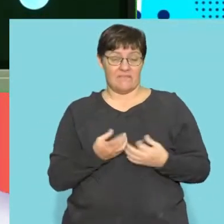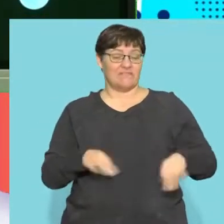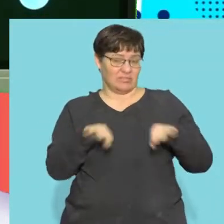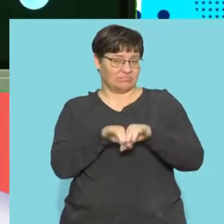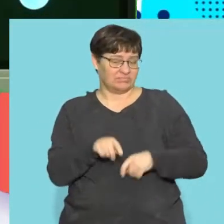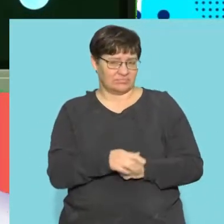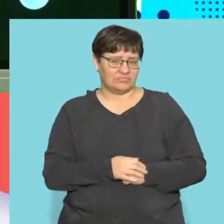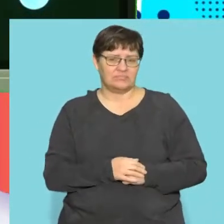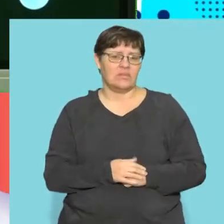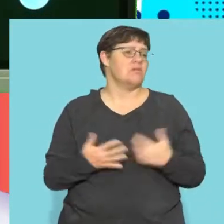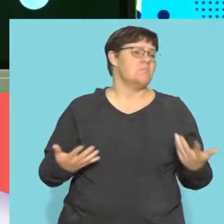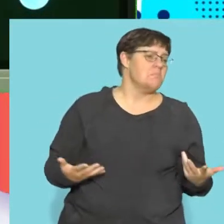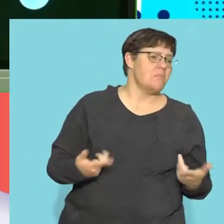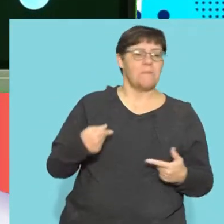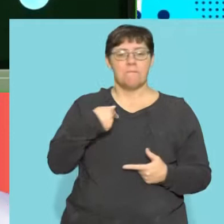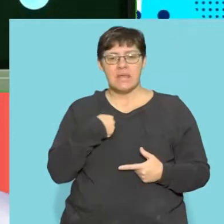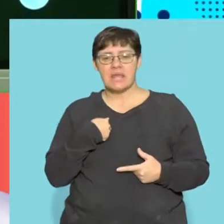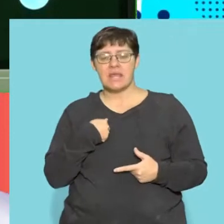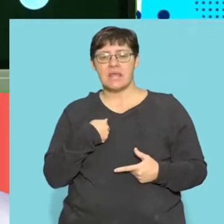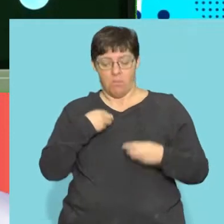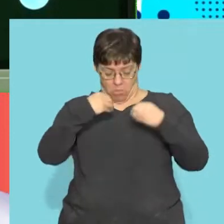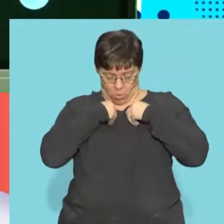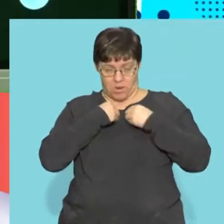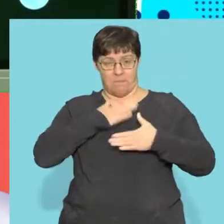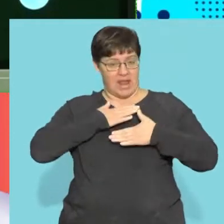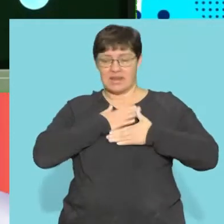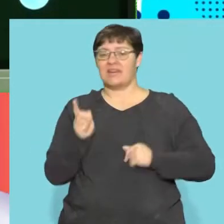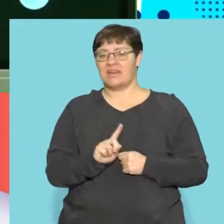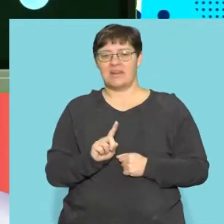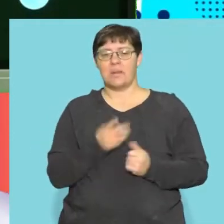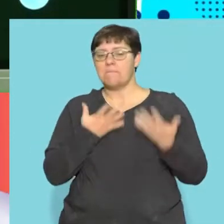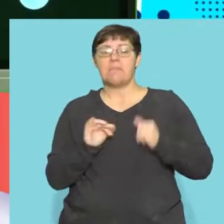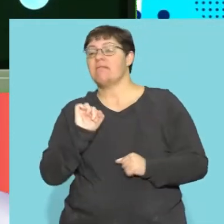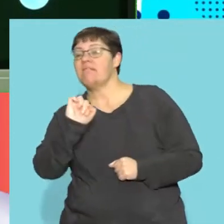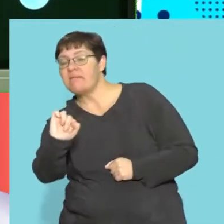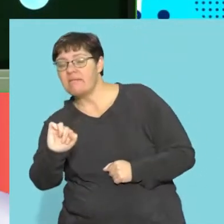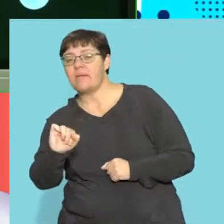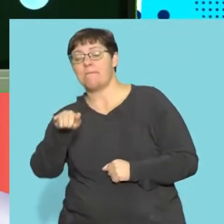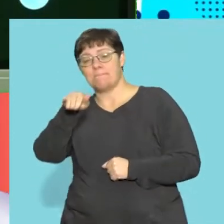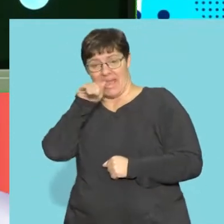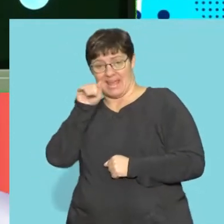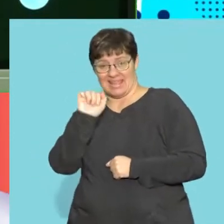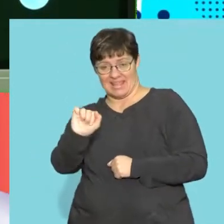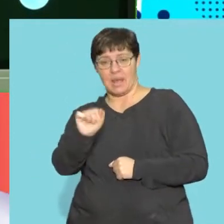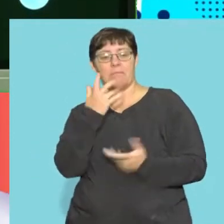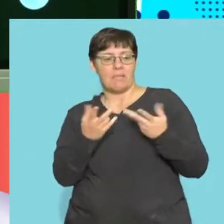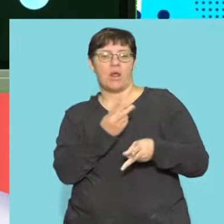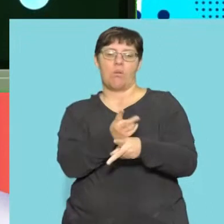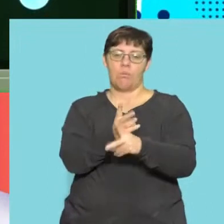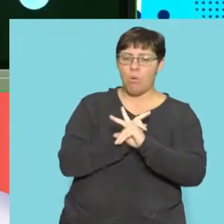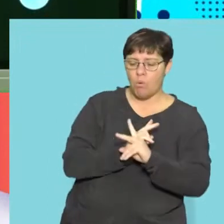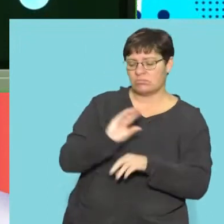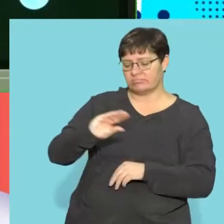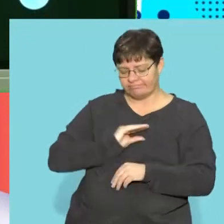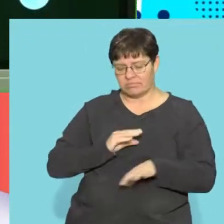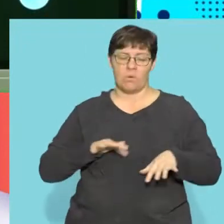it's not really the money that you own. It's the money that maybe the bank owns in terms of a loan, or